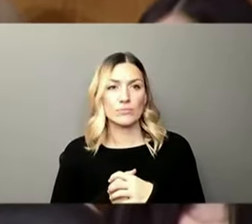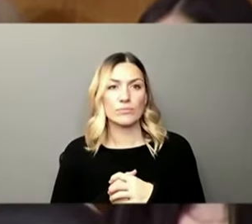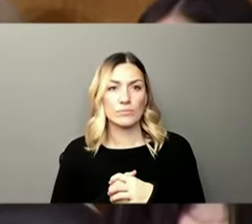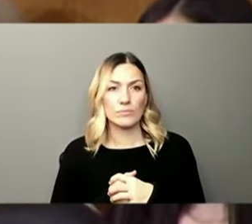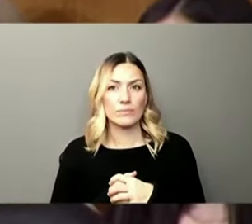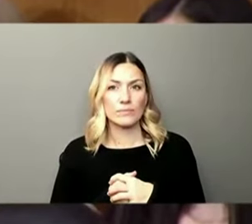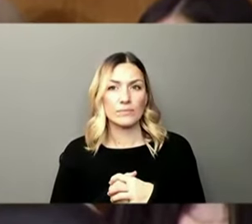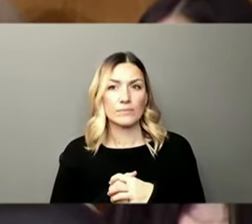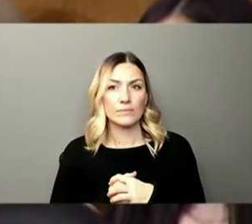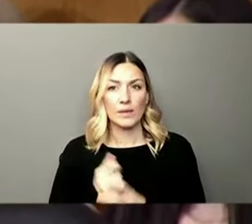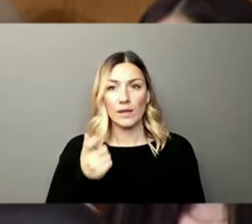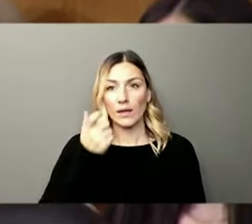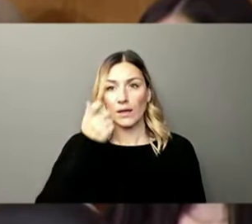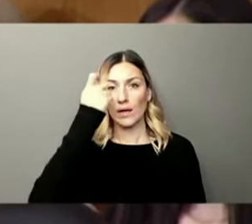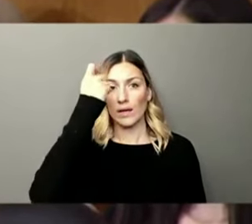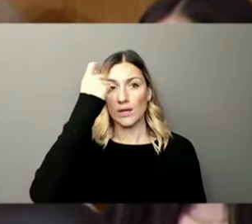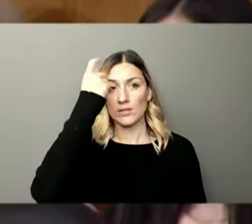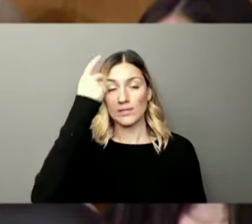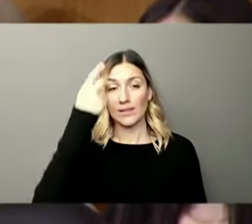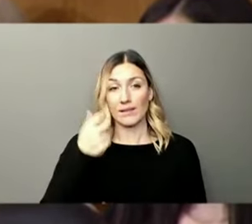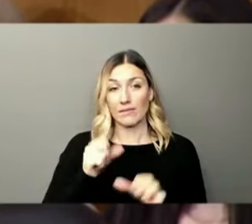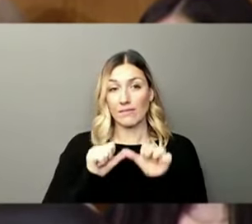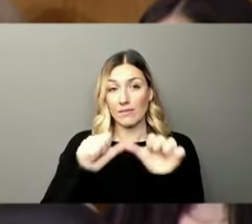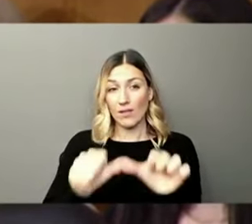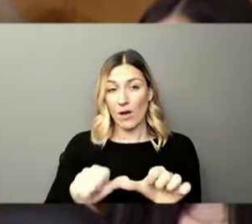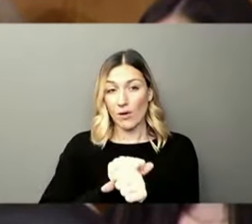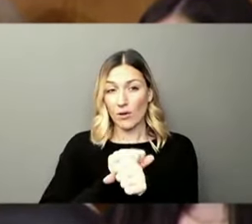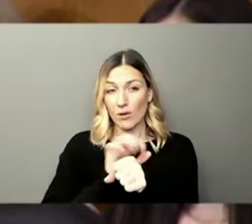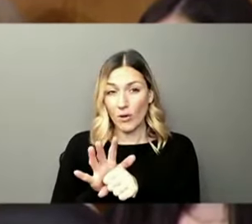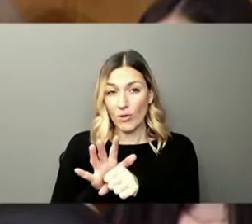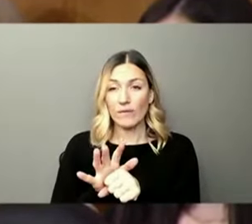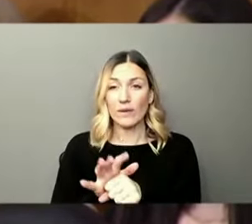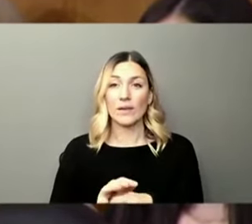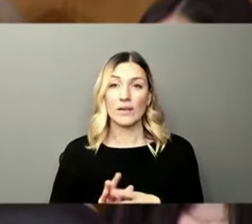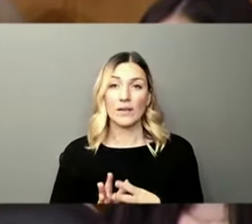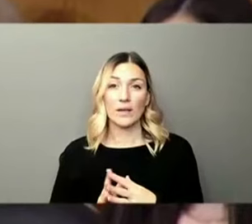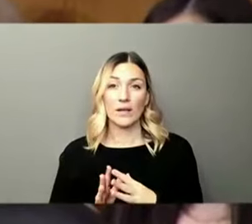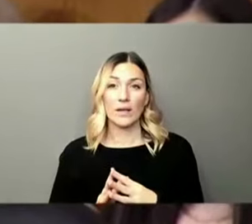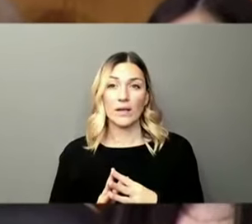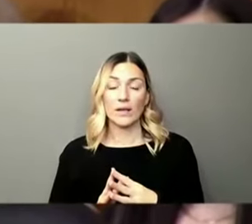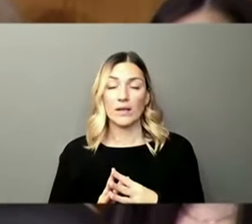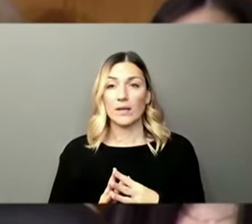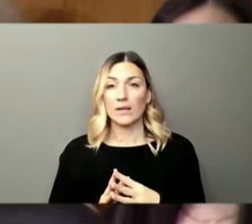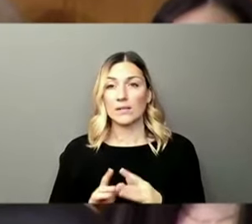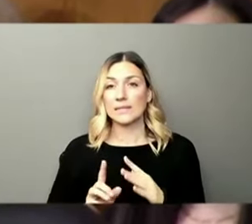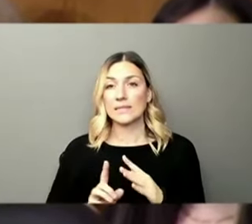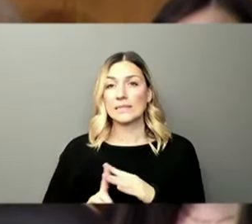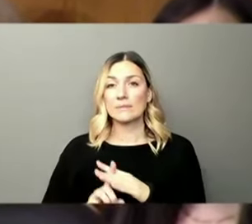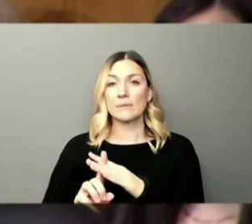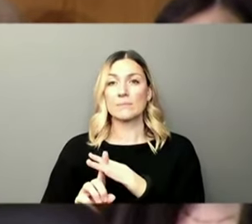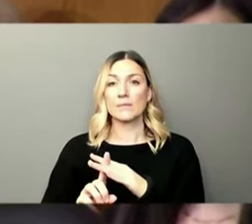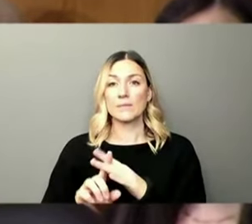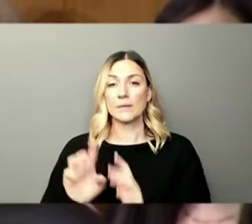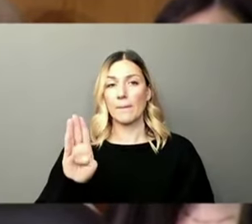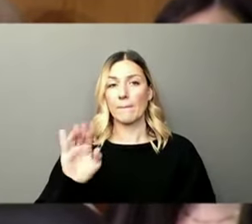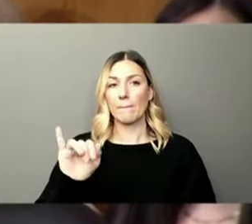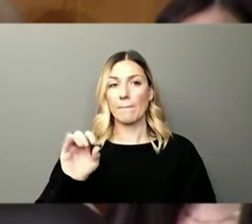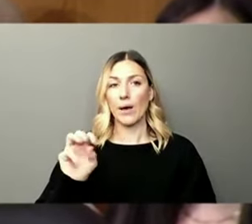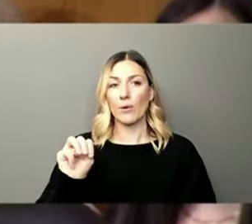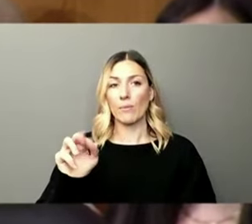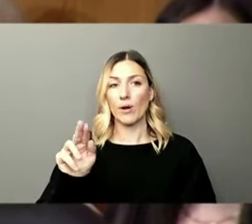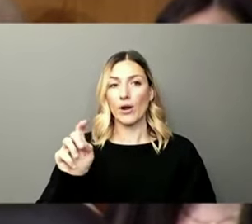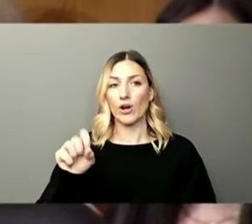Given the nature of long COVID and also the, in addition to the symptoms and the biomarkers from patient to patient,